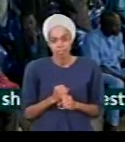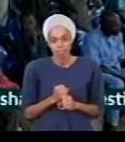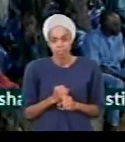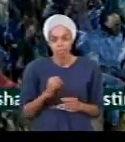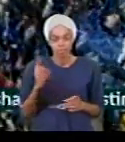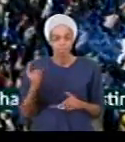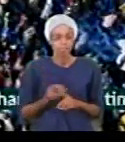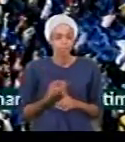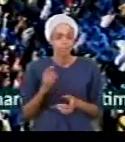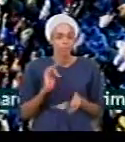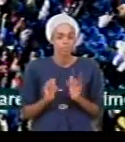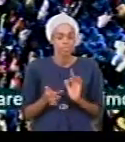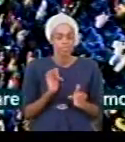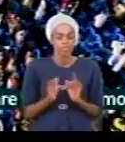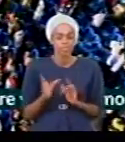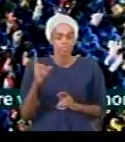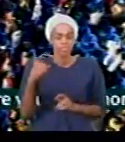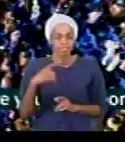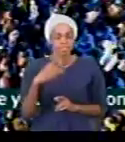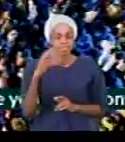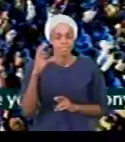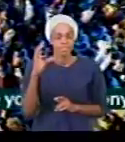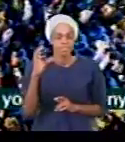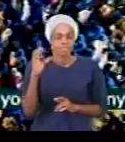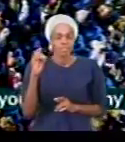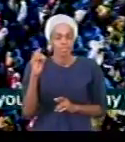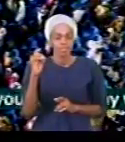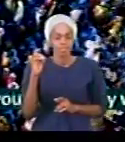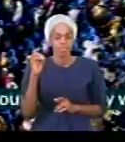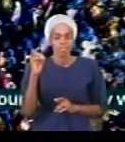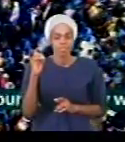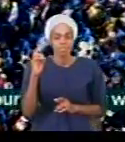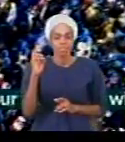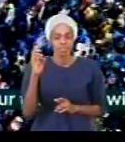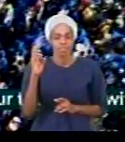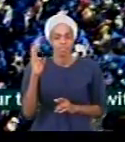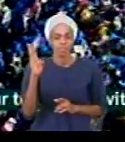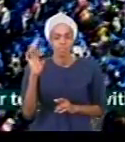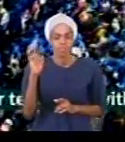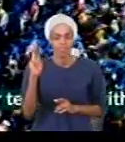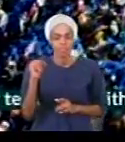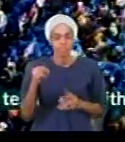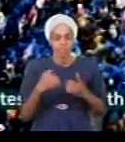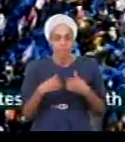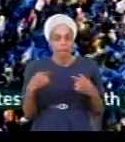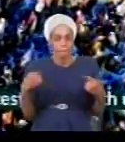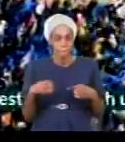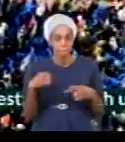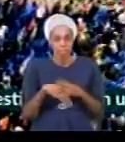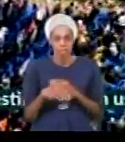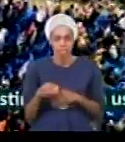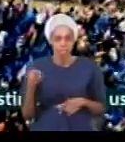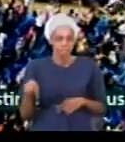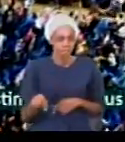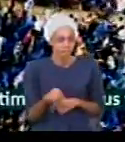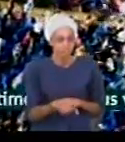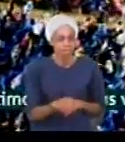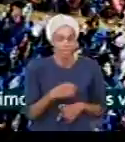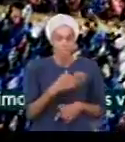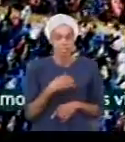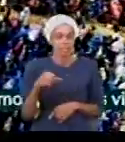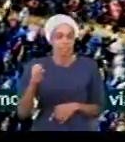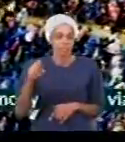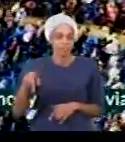and in the spine. And he wrote, just tonight, after the final amen, the